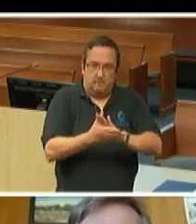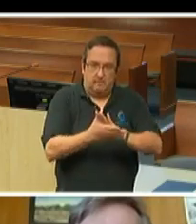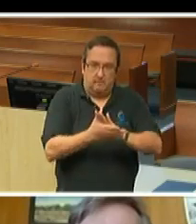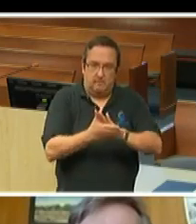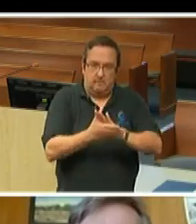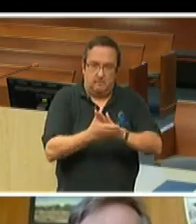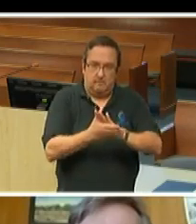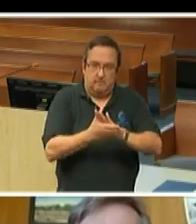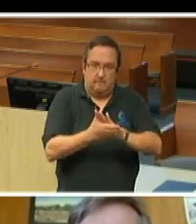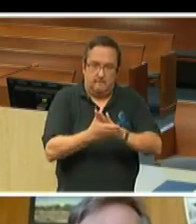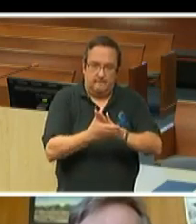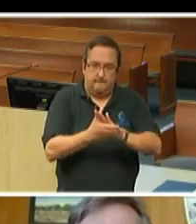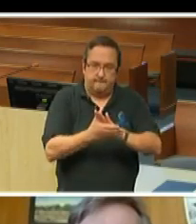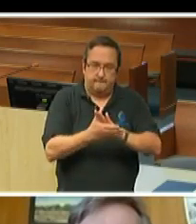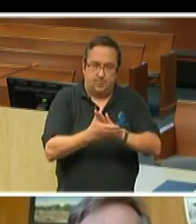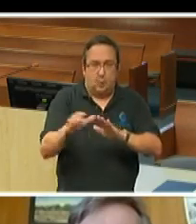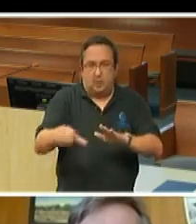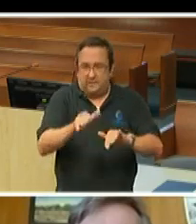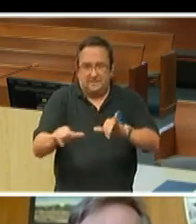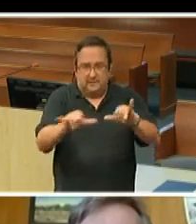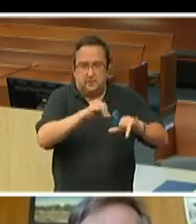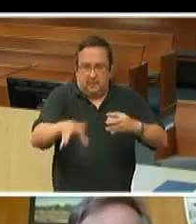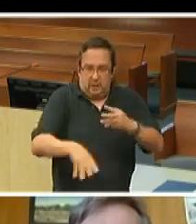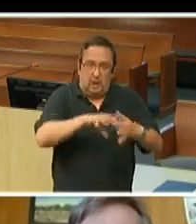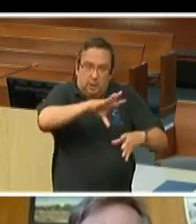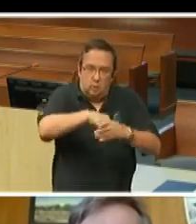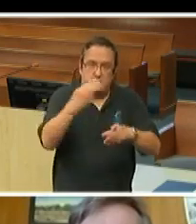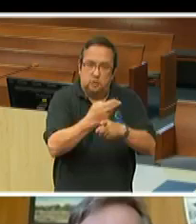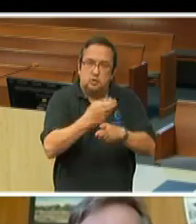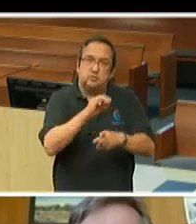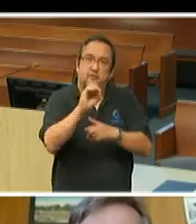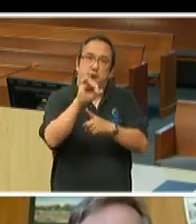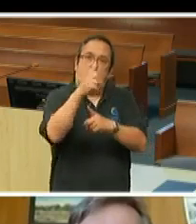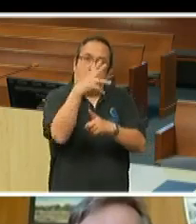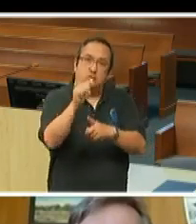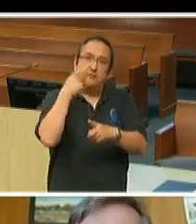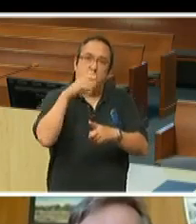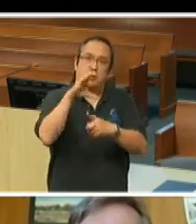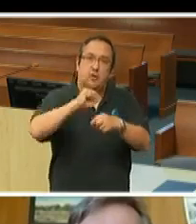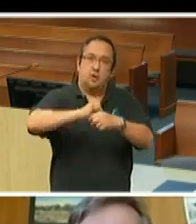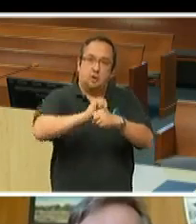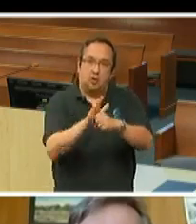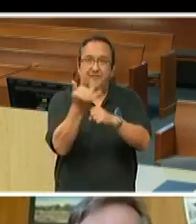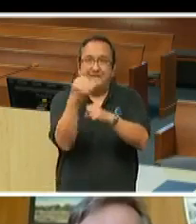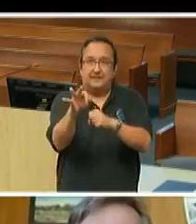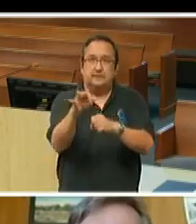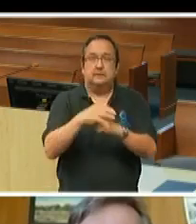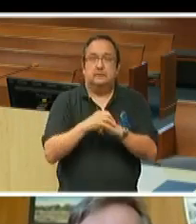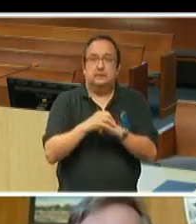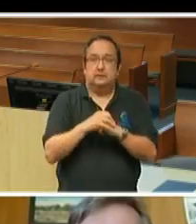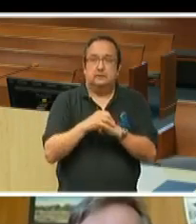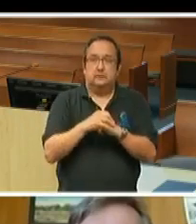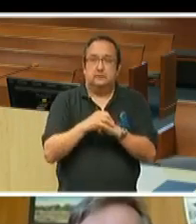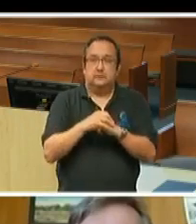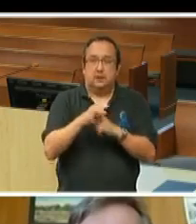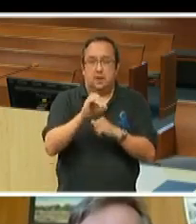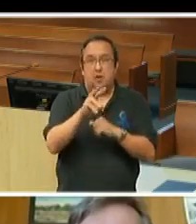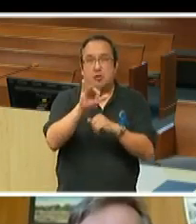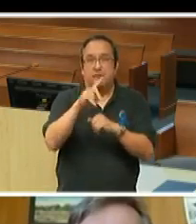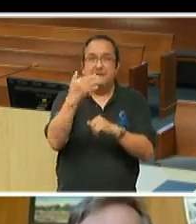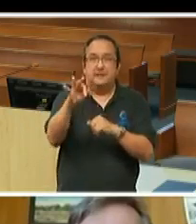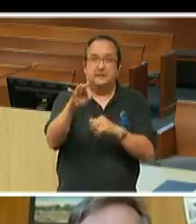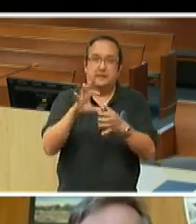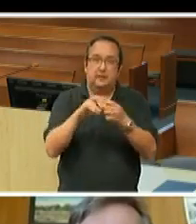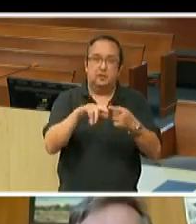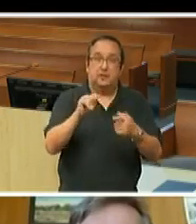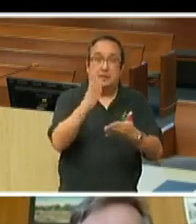or any subsequent standard by OSHA. This includes the use of OSHA guidance for COVID-19, and it's got the link to it. And then